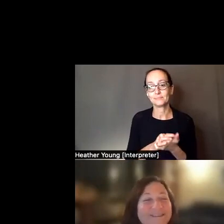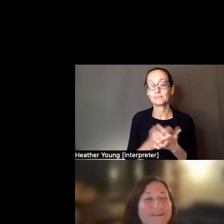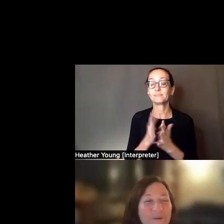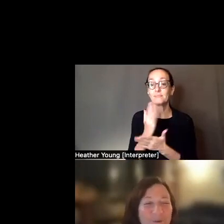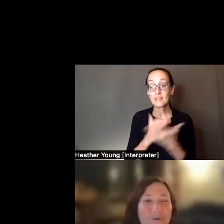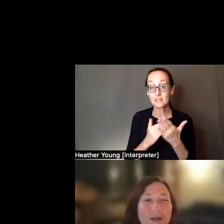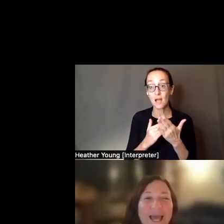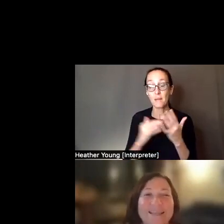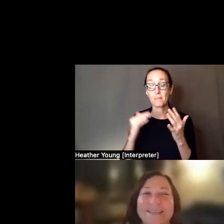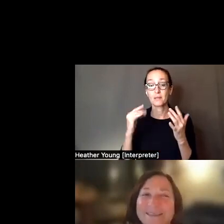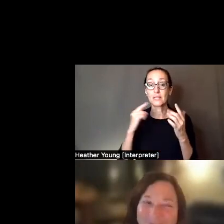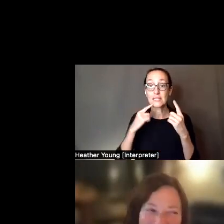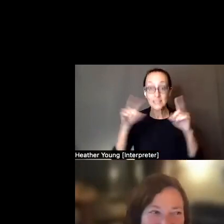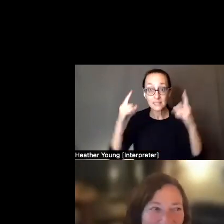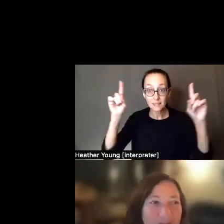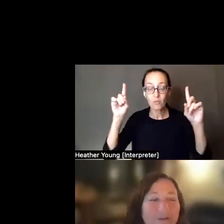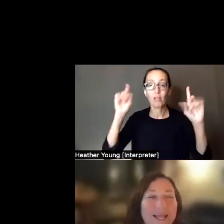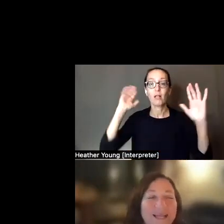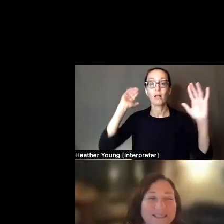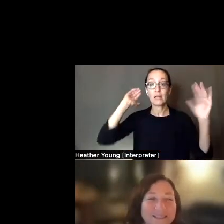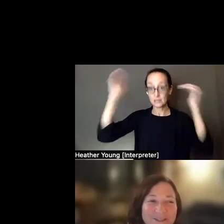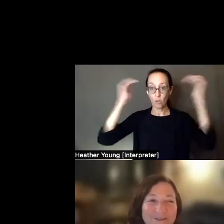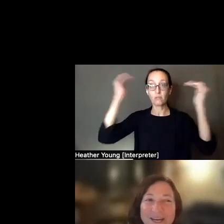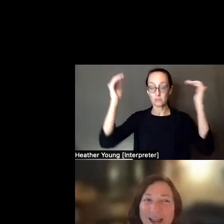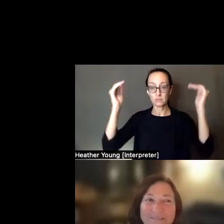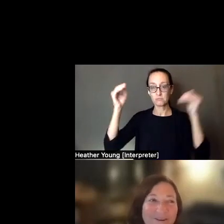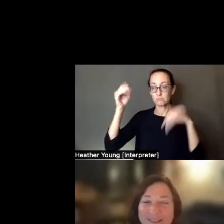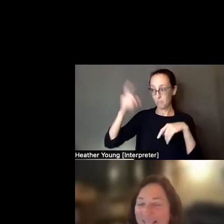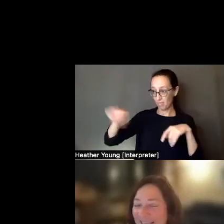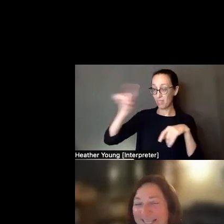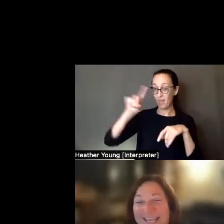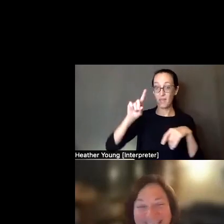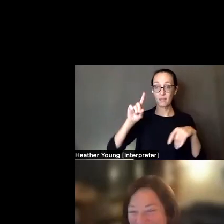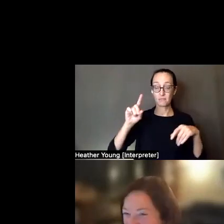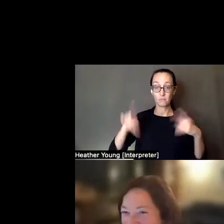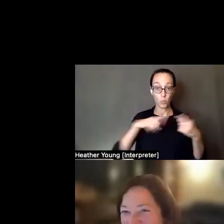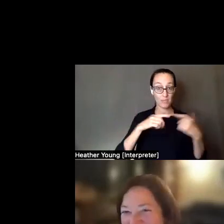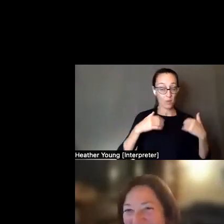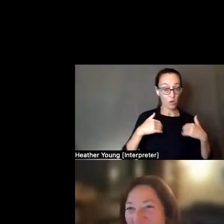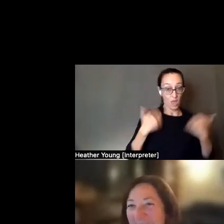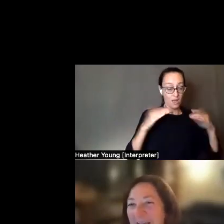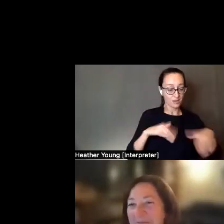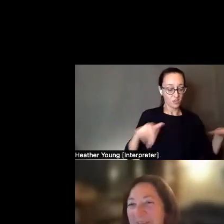adults who had cochlear implants as children, and I've heard they did this. I mean, there's